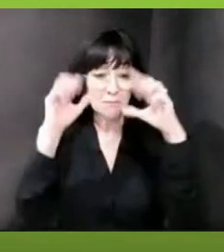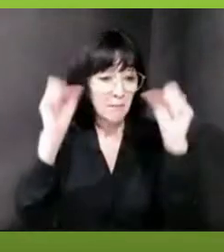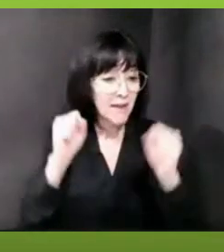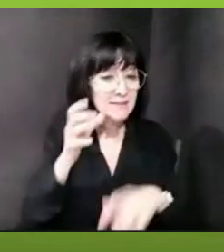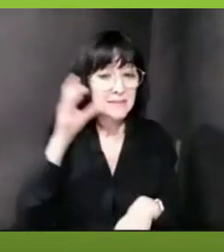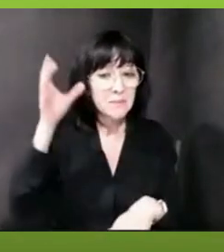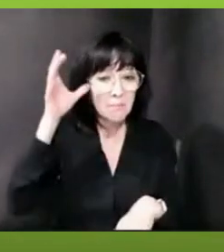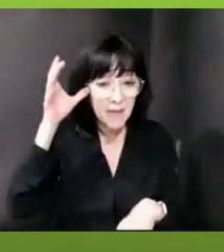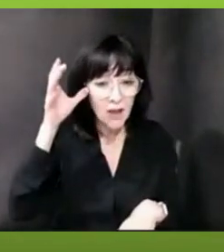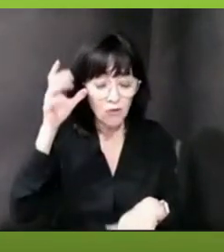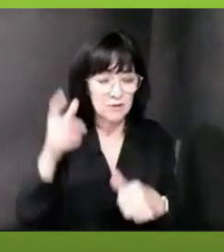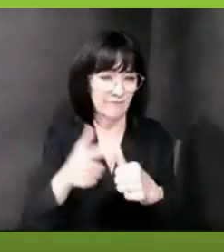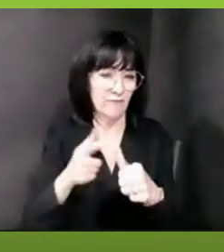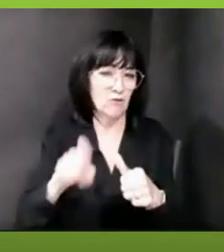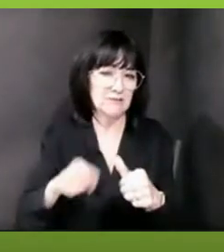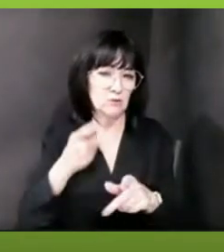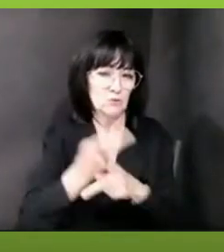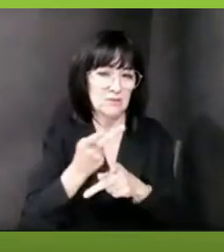first.